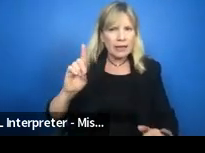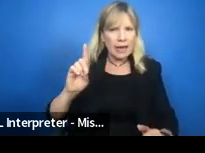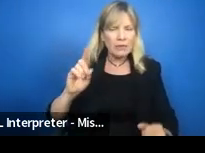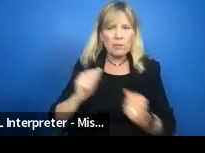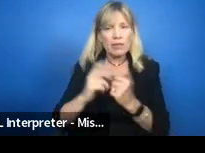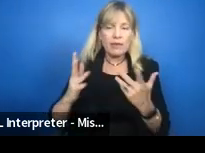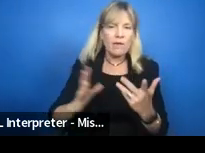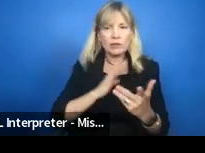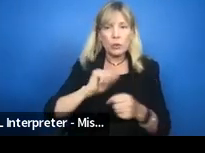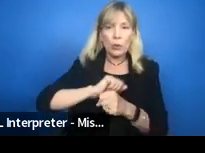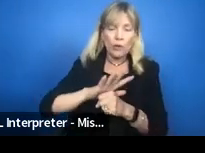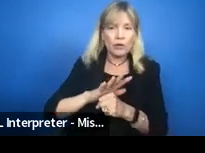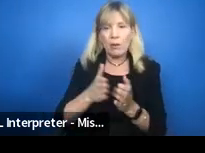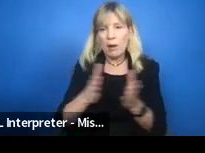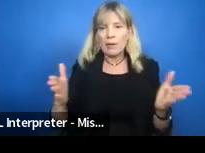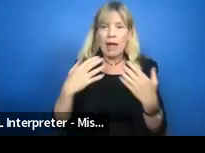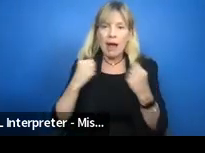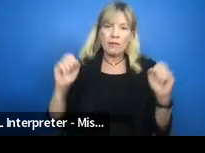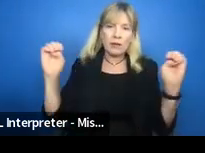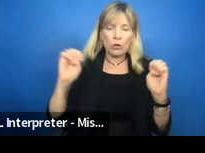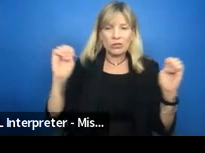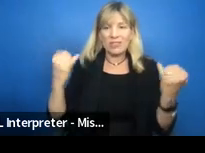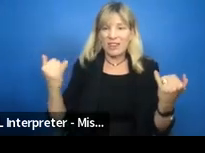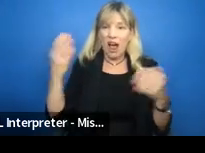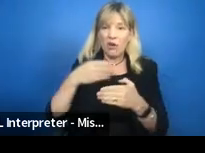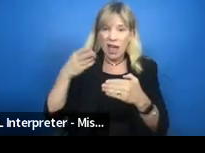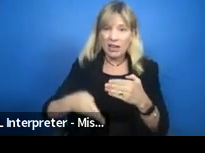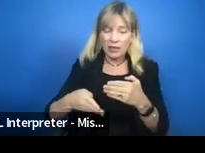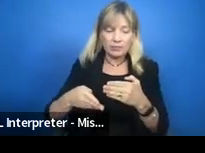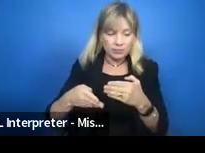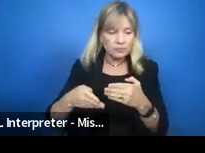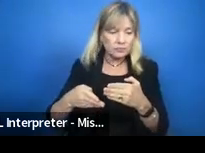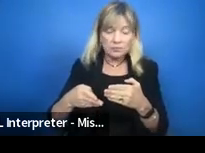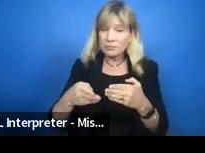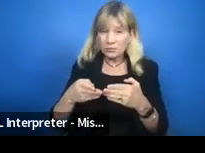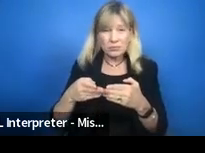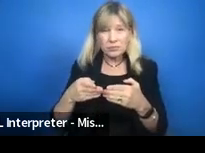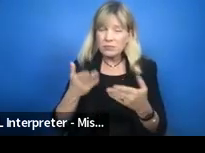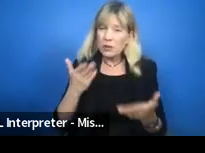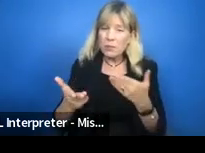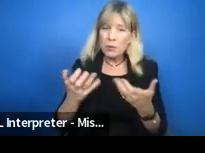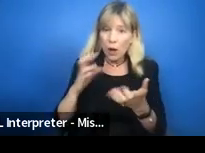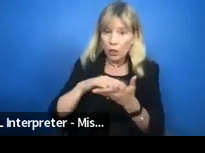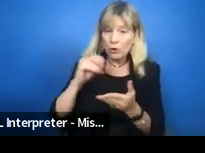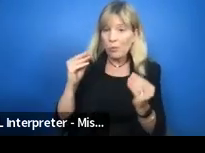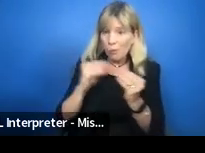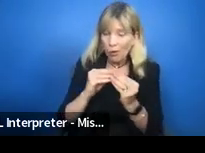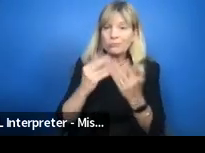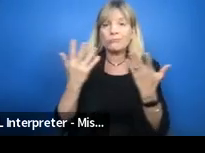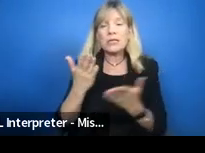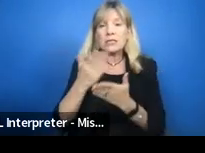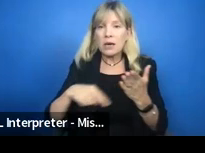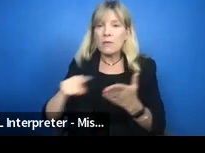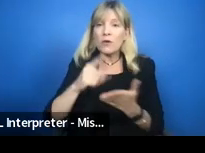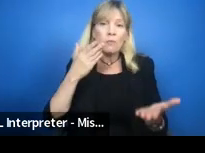official COVID public health emergency coming to an end, and you maybe want to learn more. And some of you all